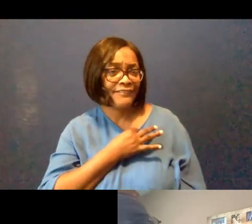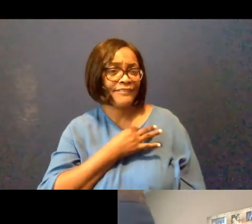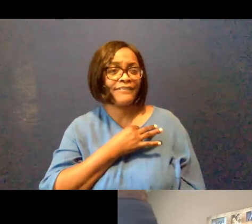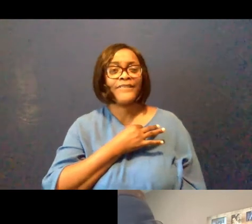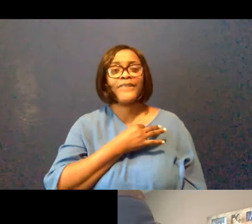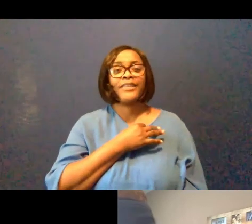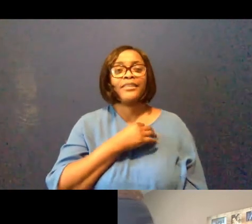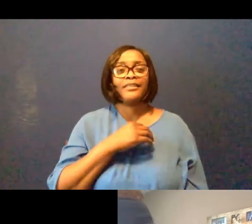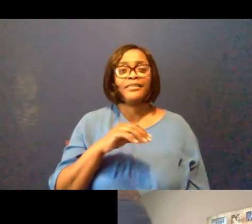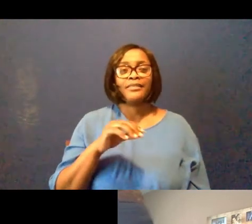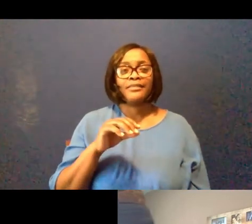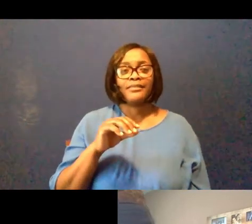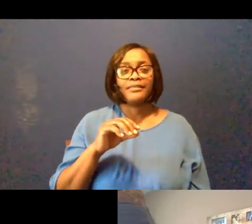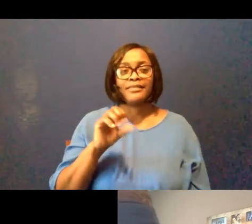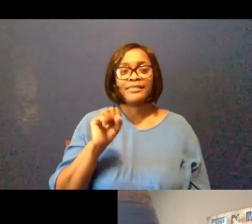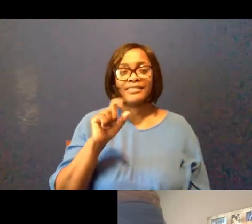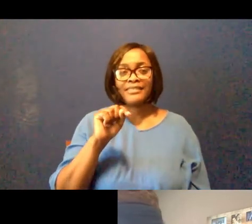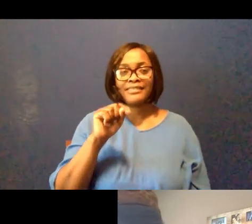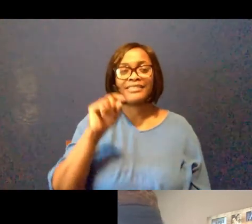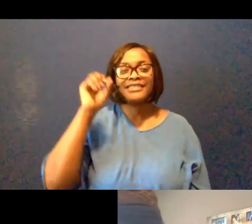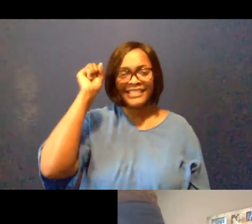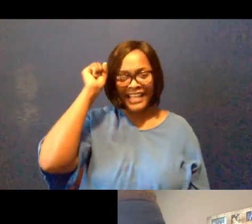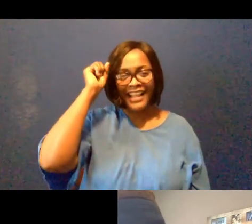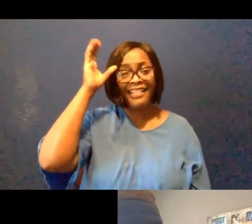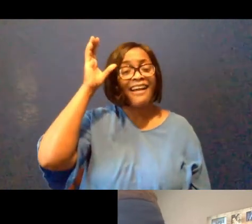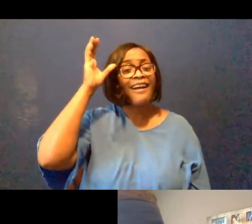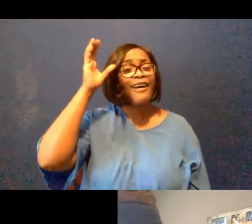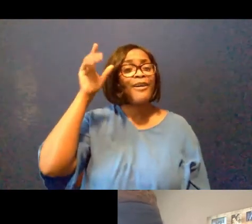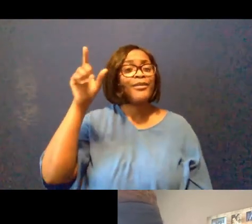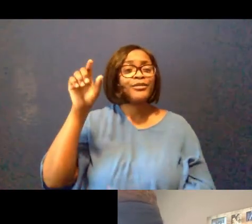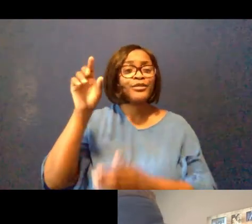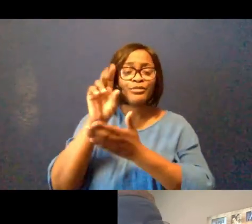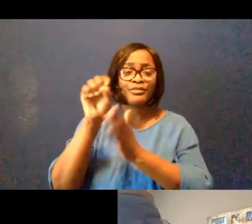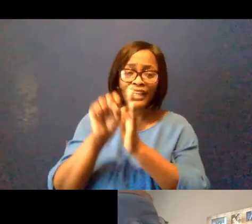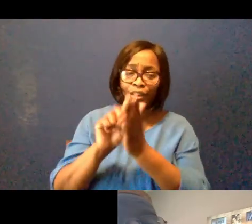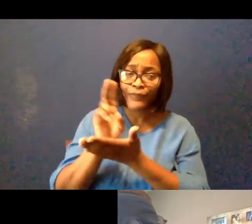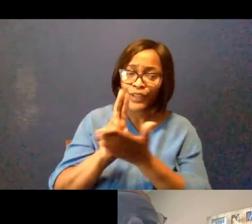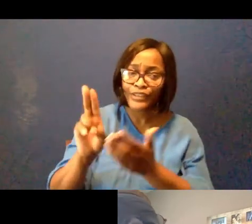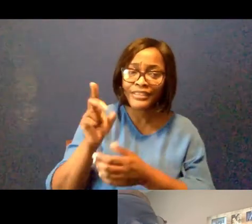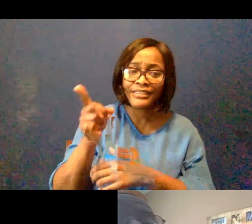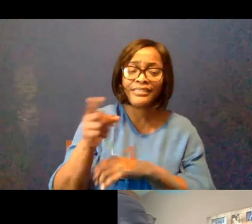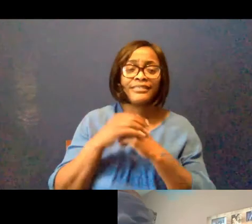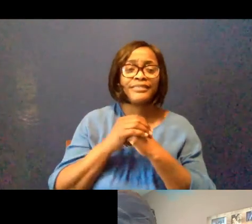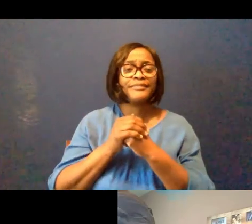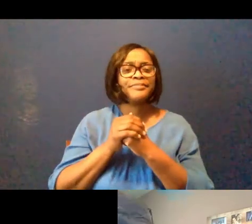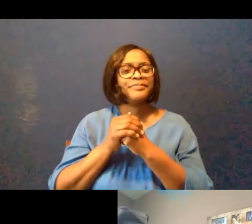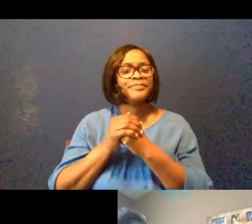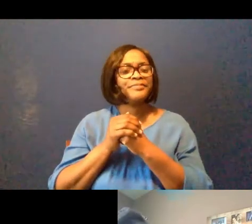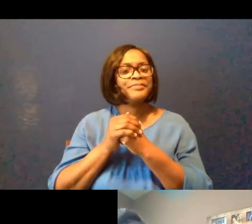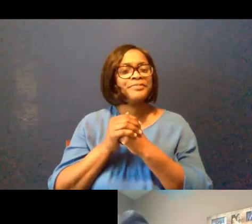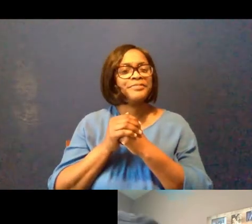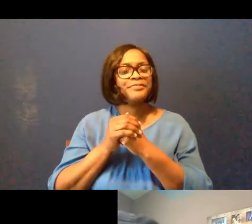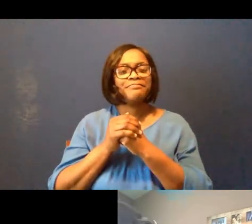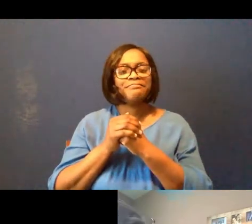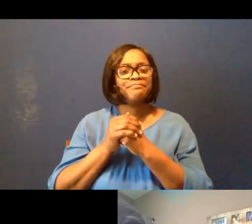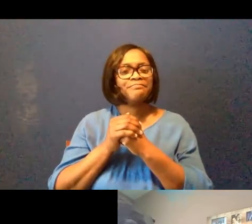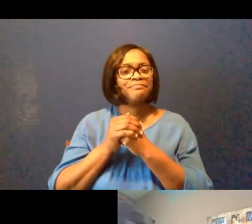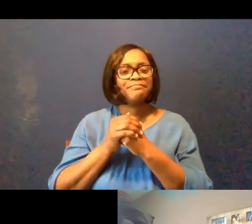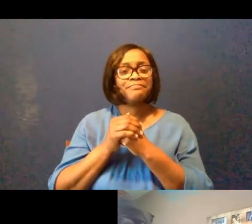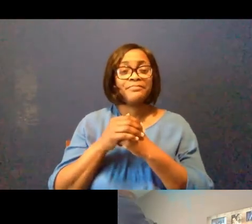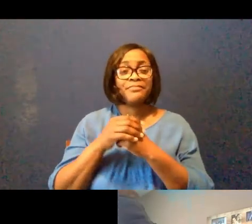Well, thank you so much, Reverend Peterson, for an amazing discussion. And I'd like to also thank our audience for joining